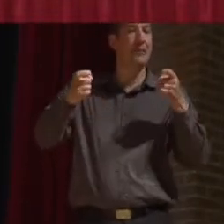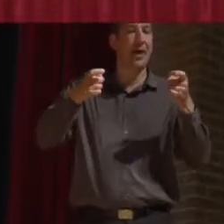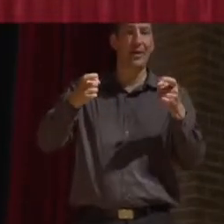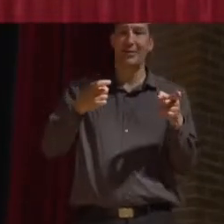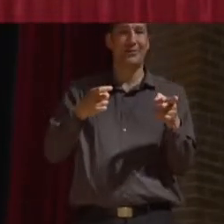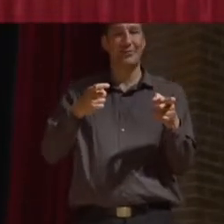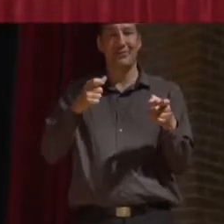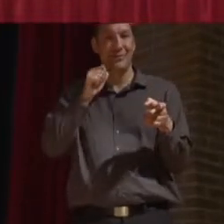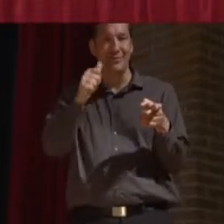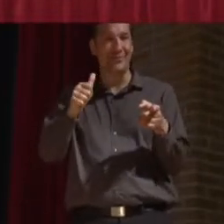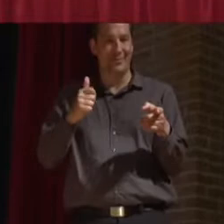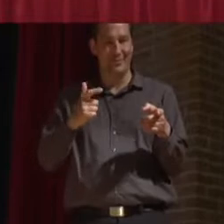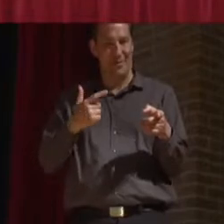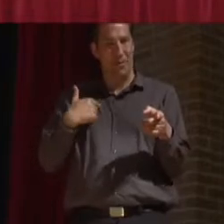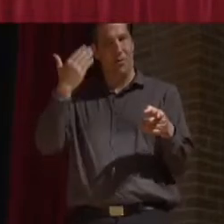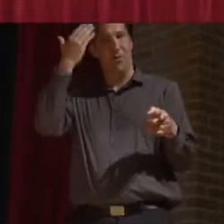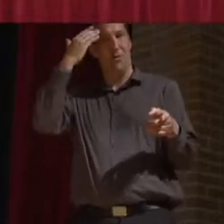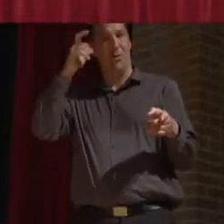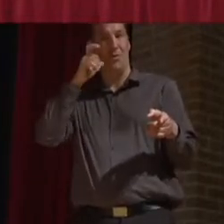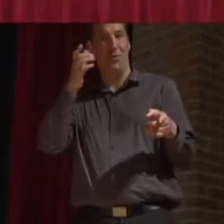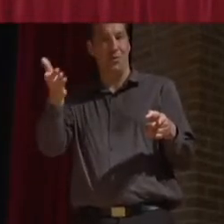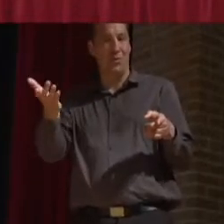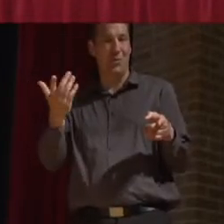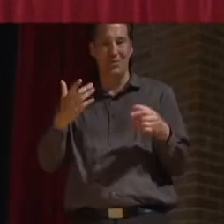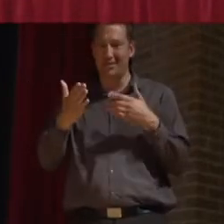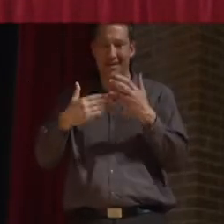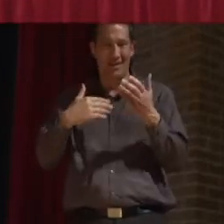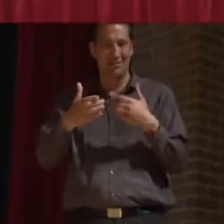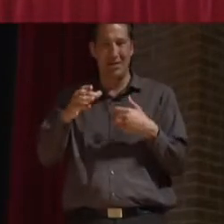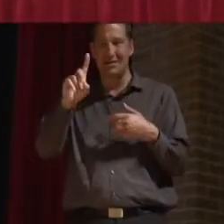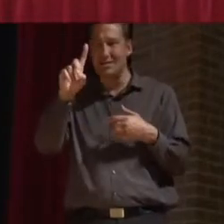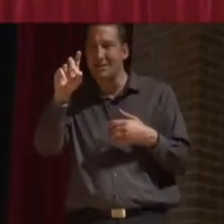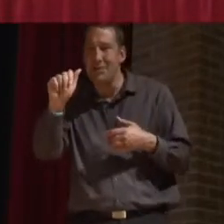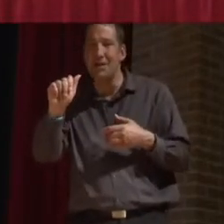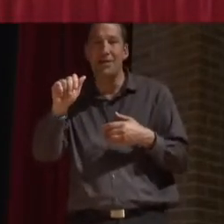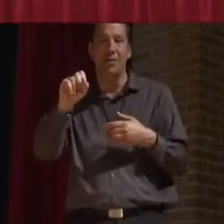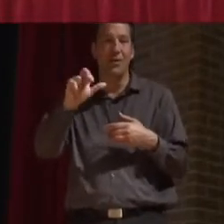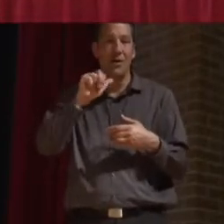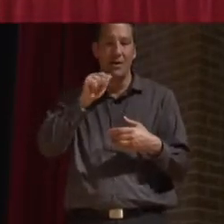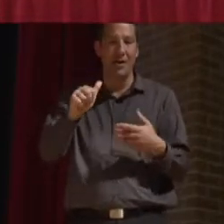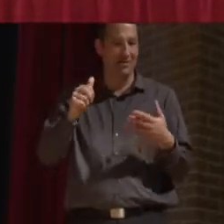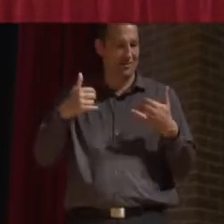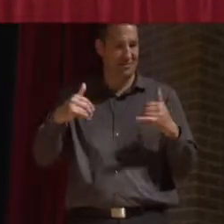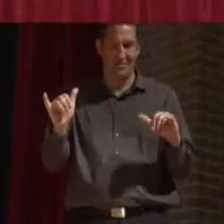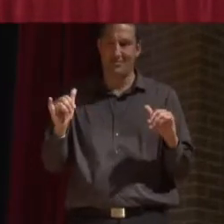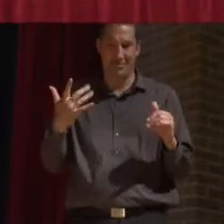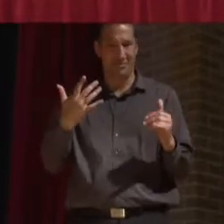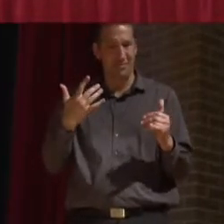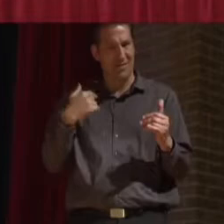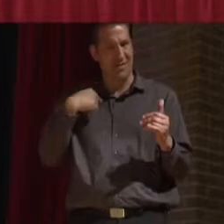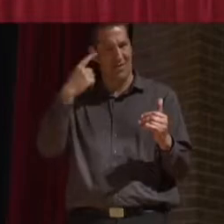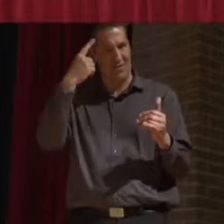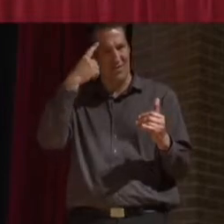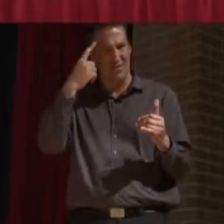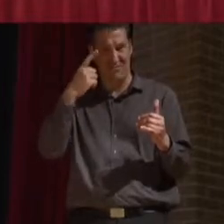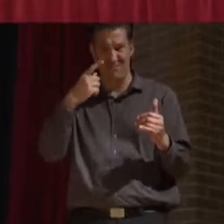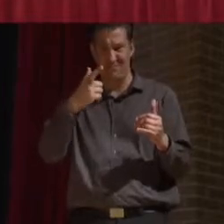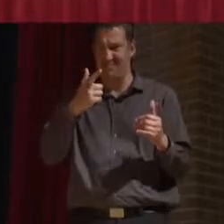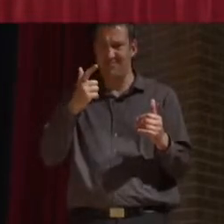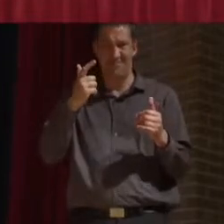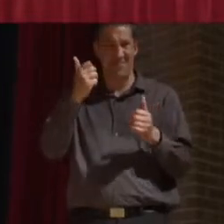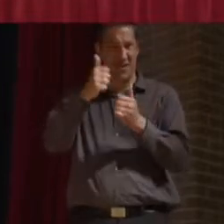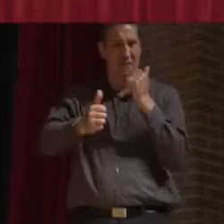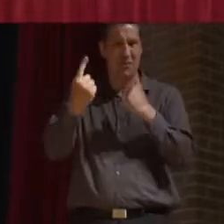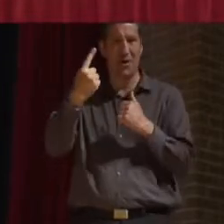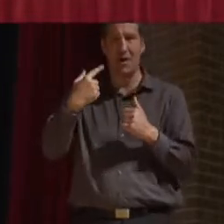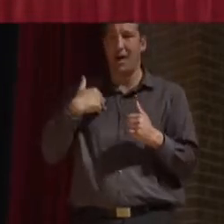but whether it's with people with disabilities or not, I firmly believe that, you know, everyone is the best at something, and